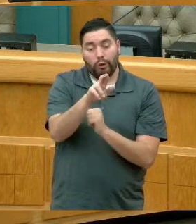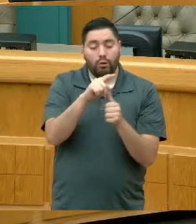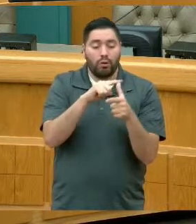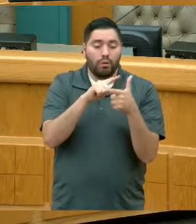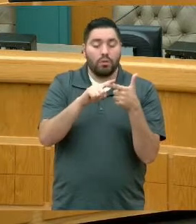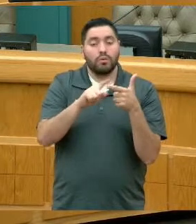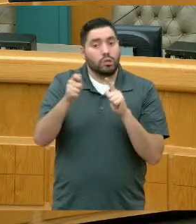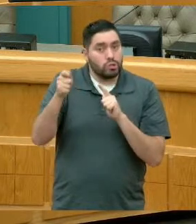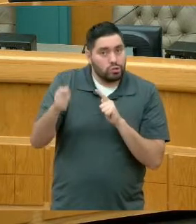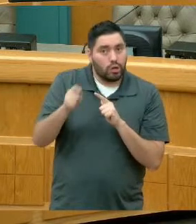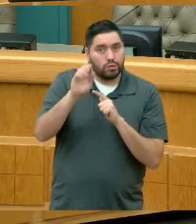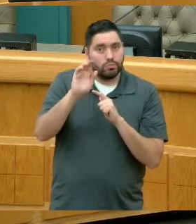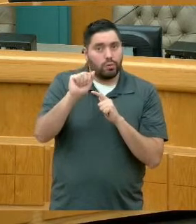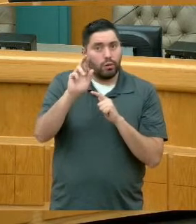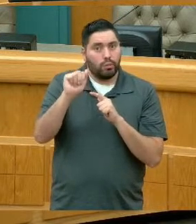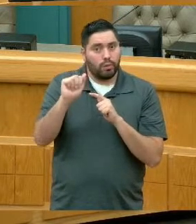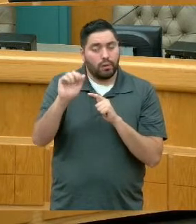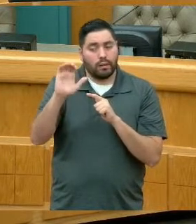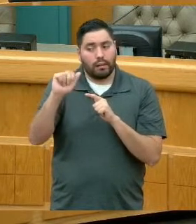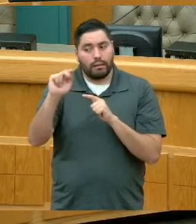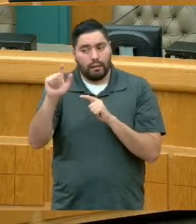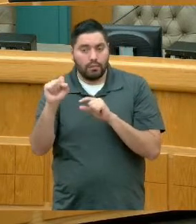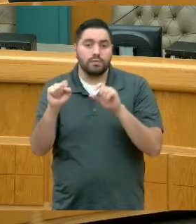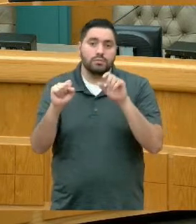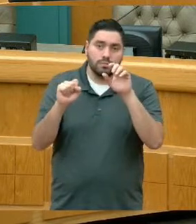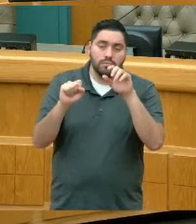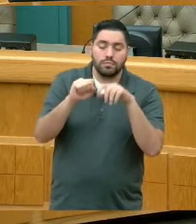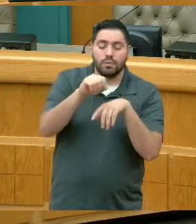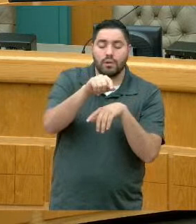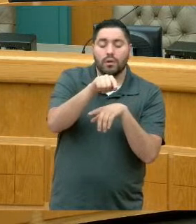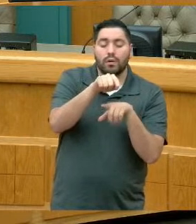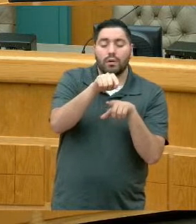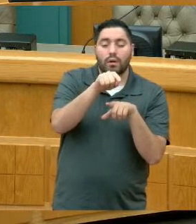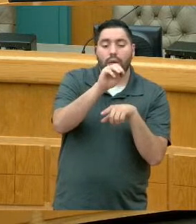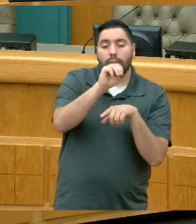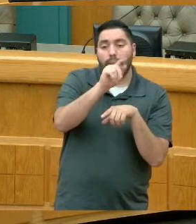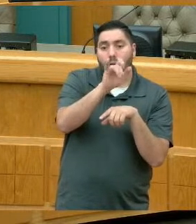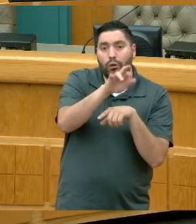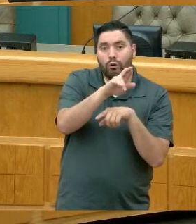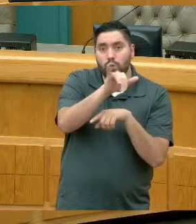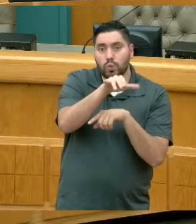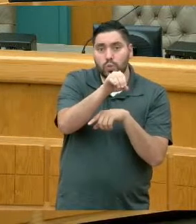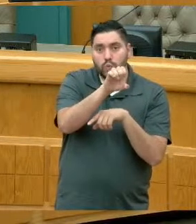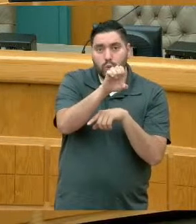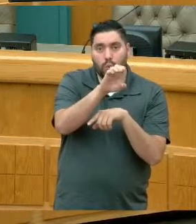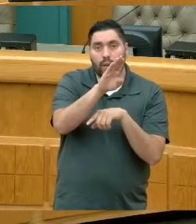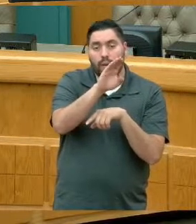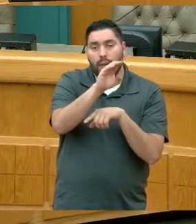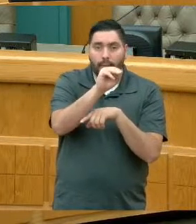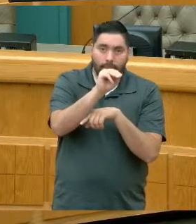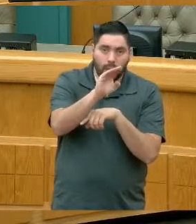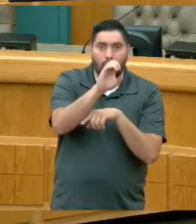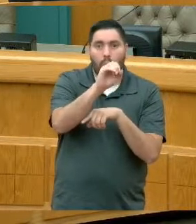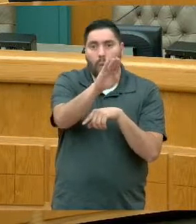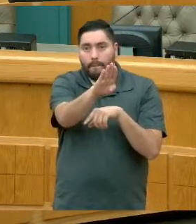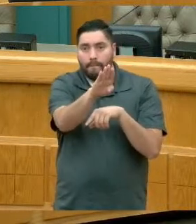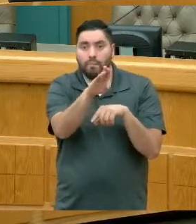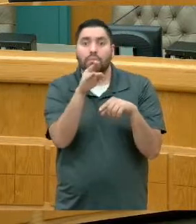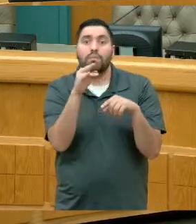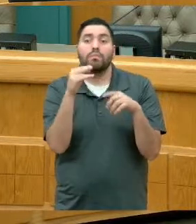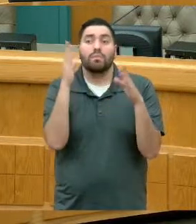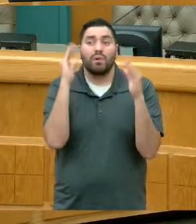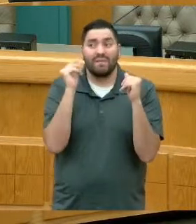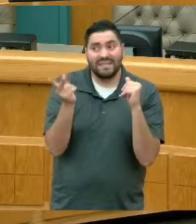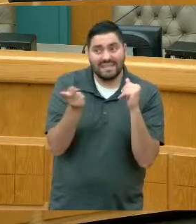continue. We think that some of the policy measures that the mayor and the judge have done, the county judge Barbara Canales and Mayor